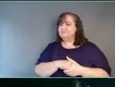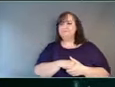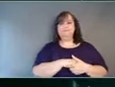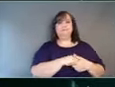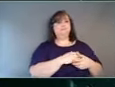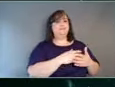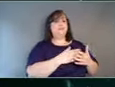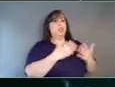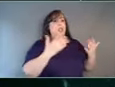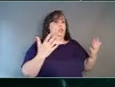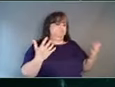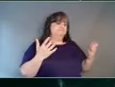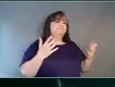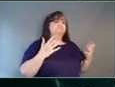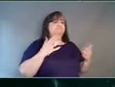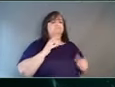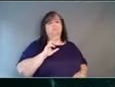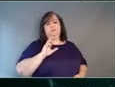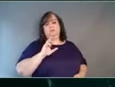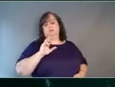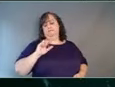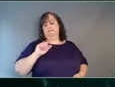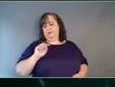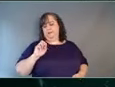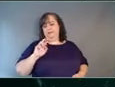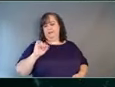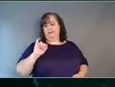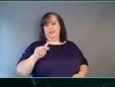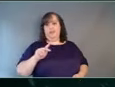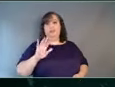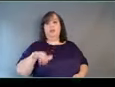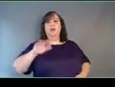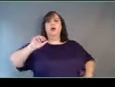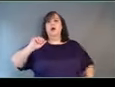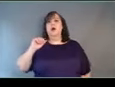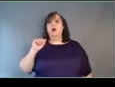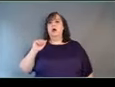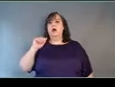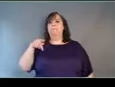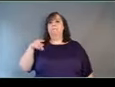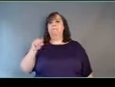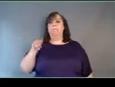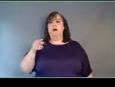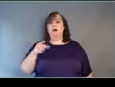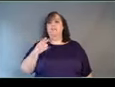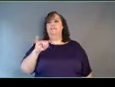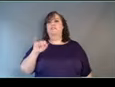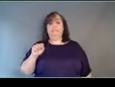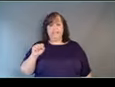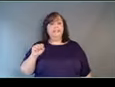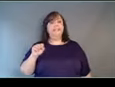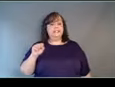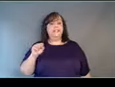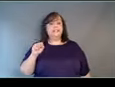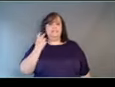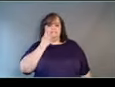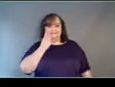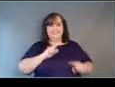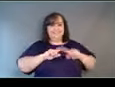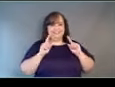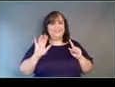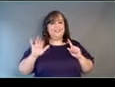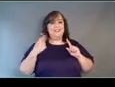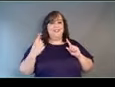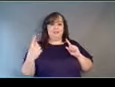So I can take that one. So the asteroid Apophis, which was what was referenced, is an asteroid that in